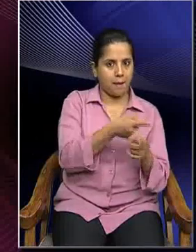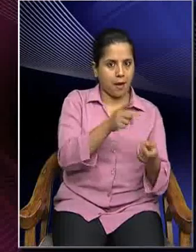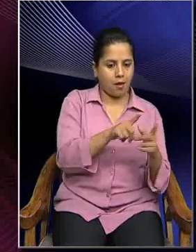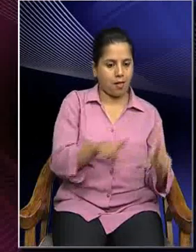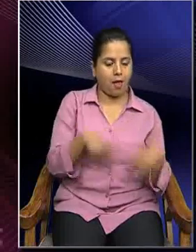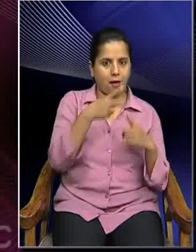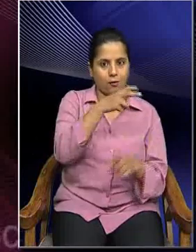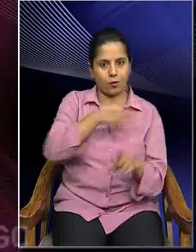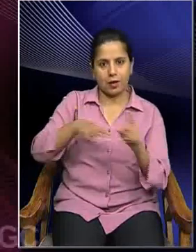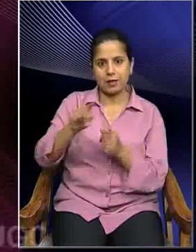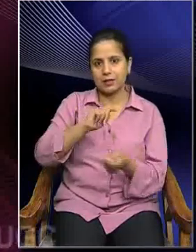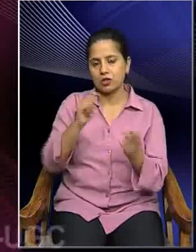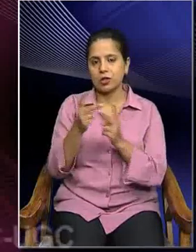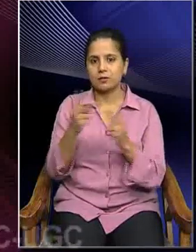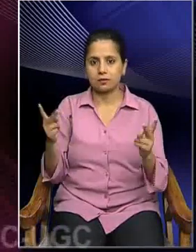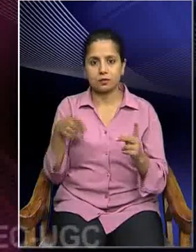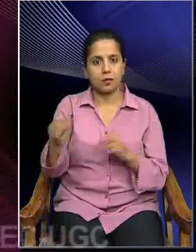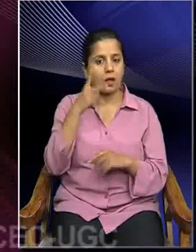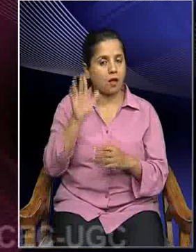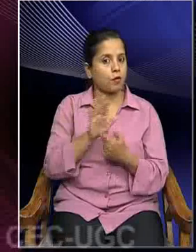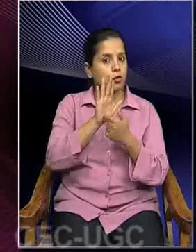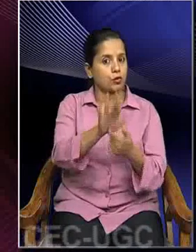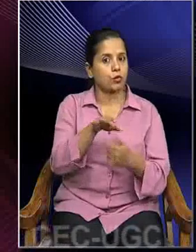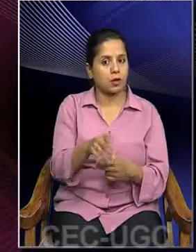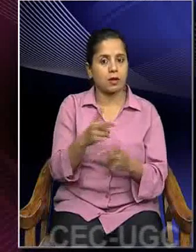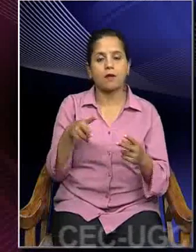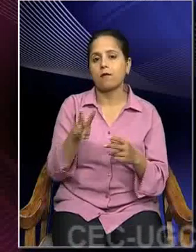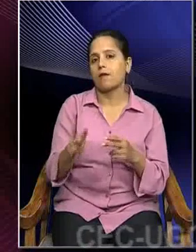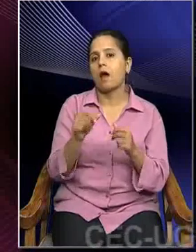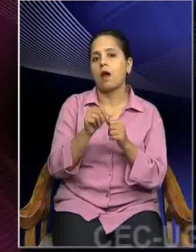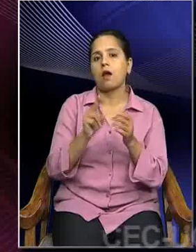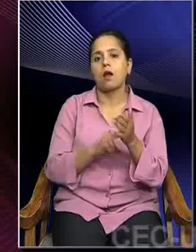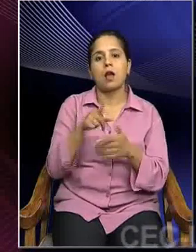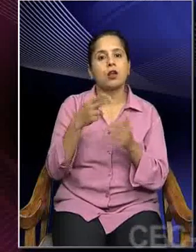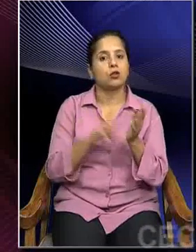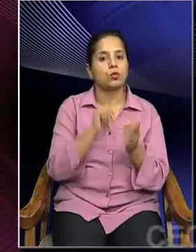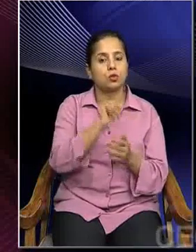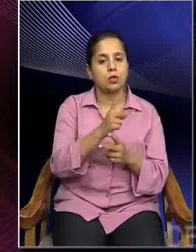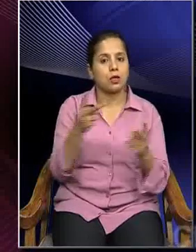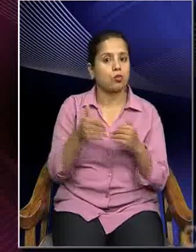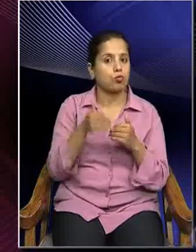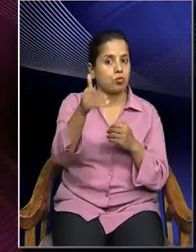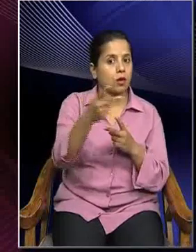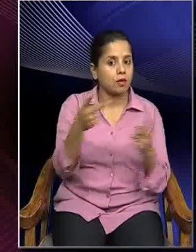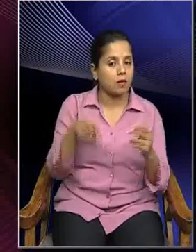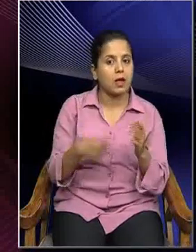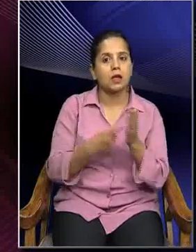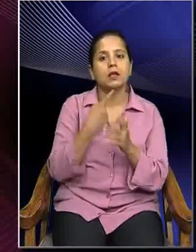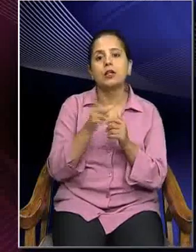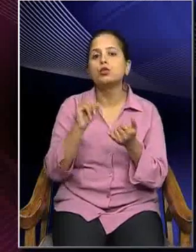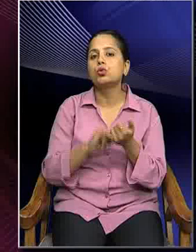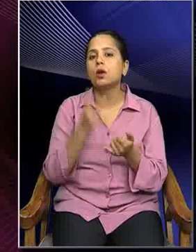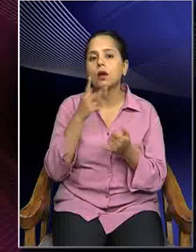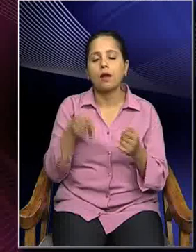life to the other. So it has been referred by Van Genet as rites of passage. Rituals are